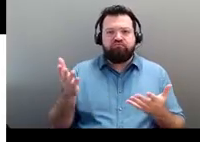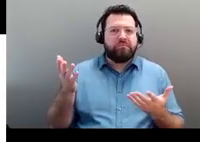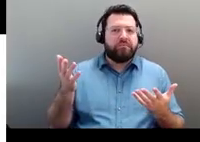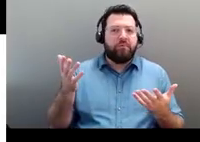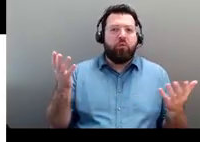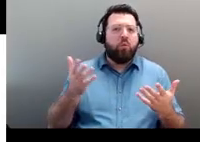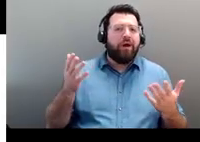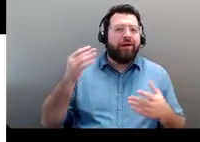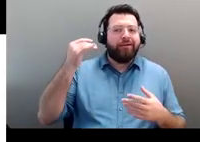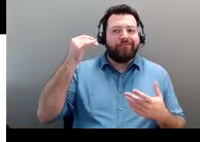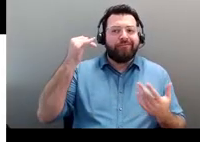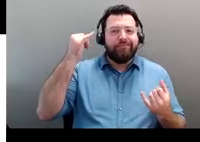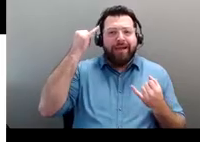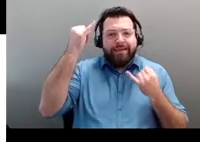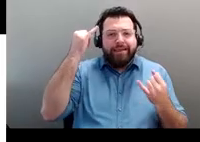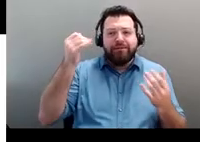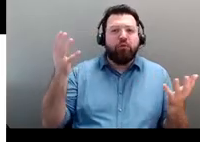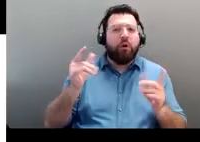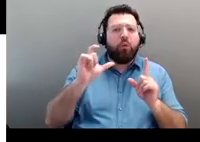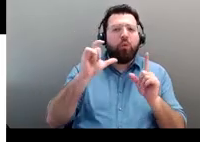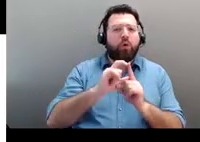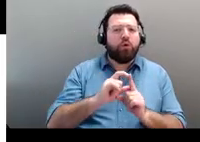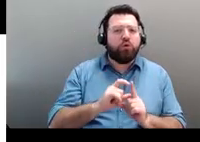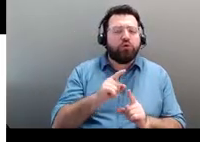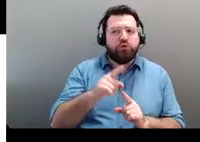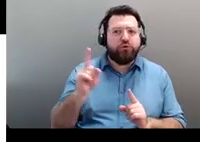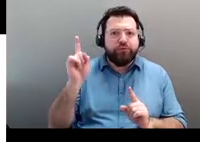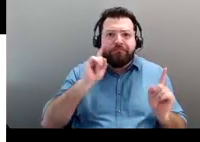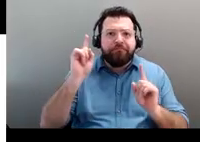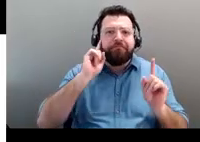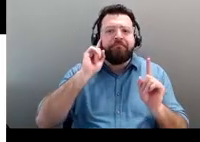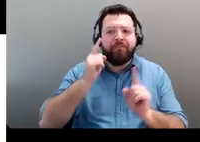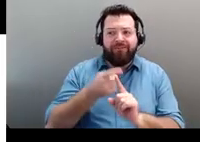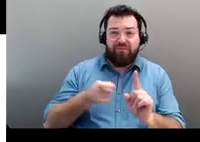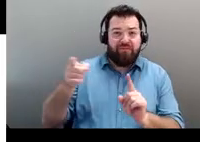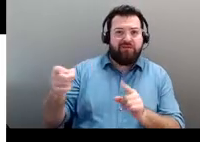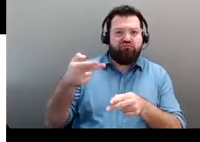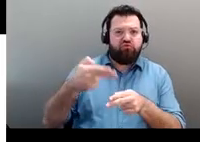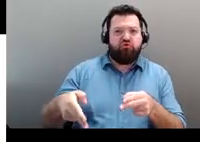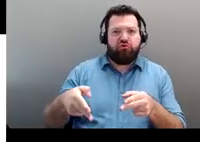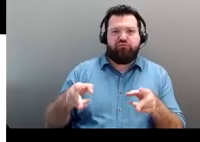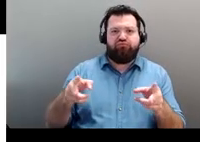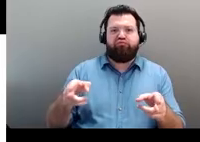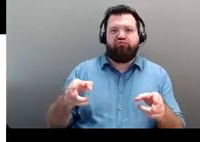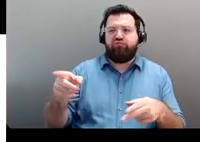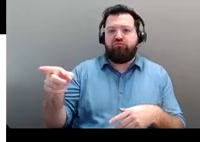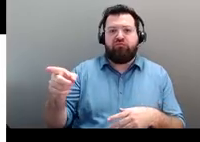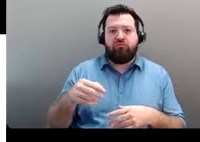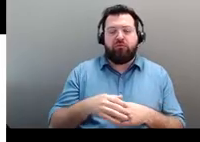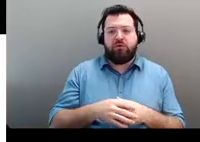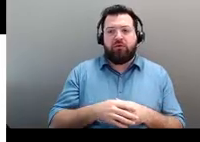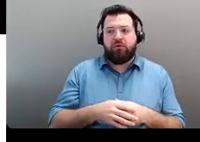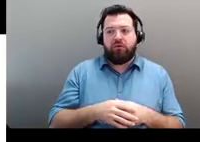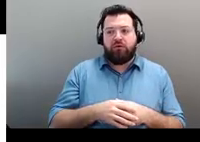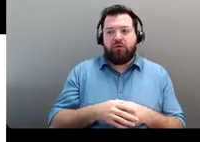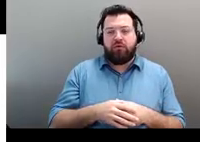or what words did you hear, or ideas from this quick talk with